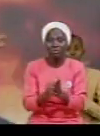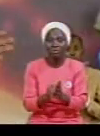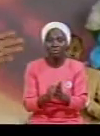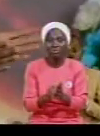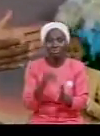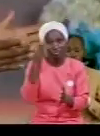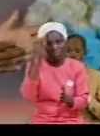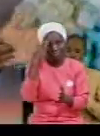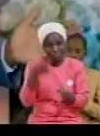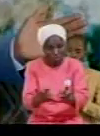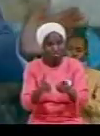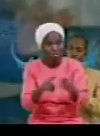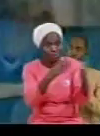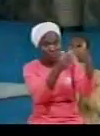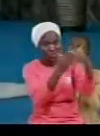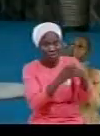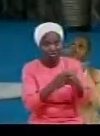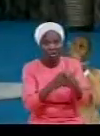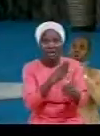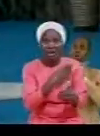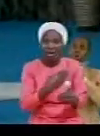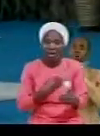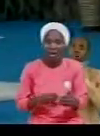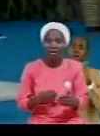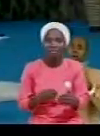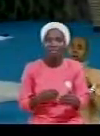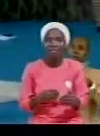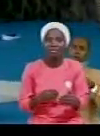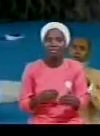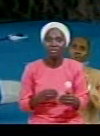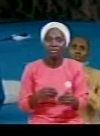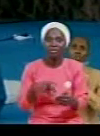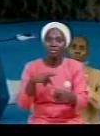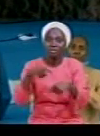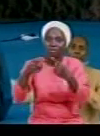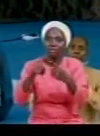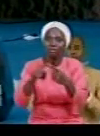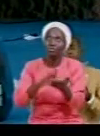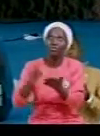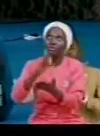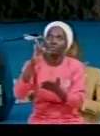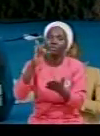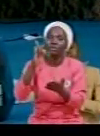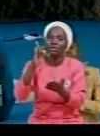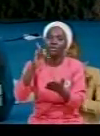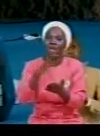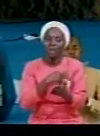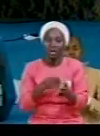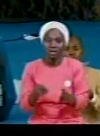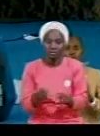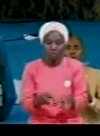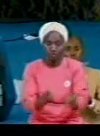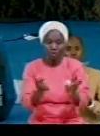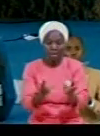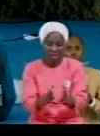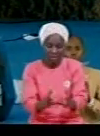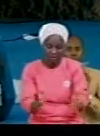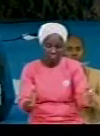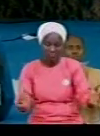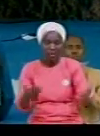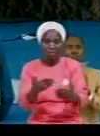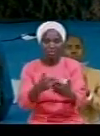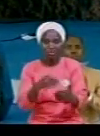heaven and the way to glory, and the way was spread before them, and they could